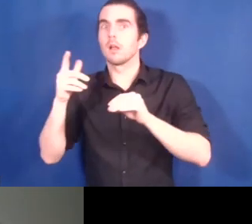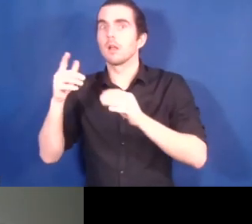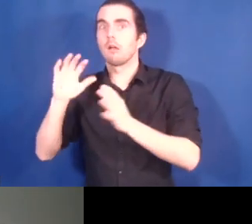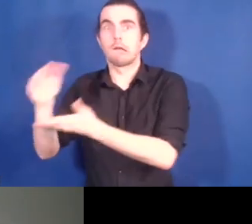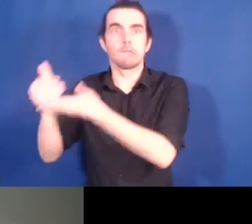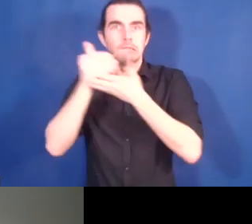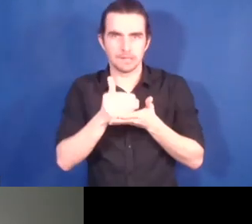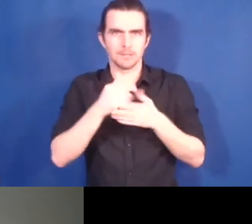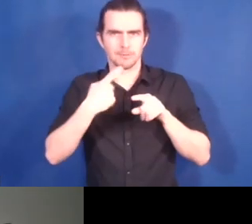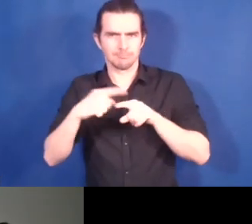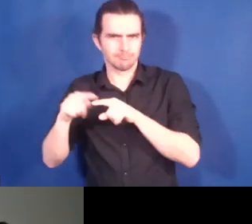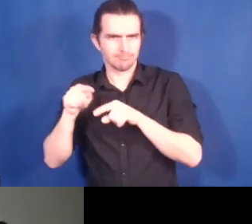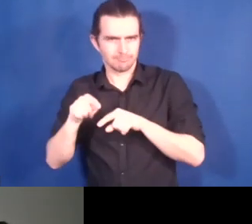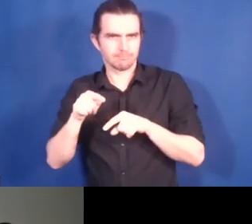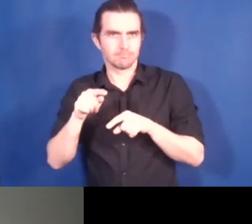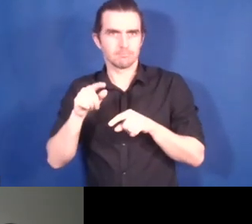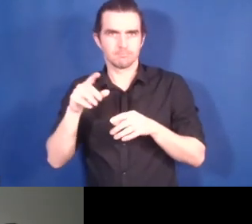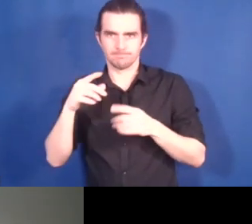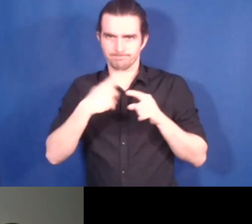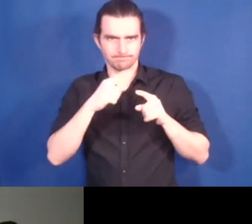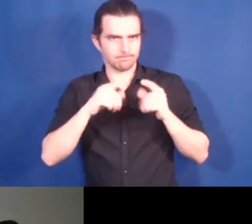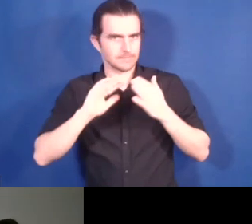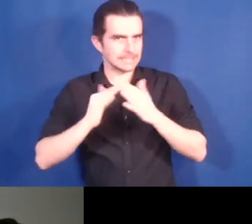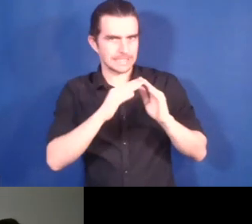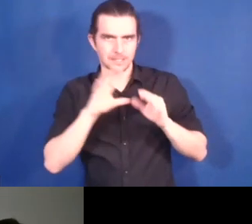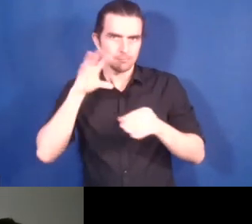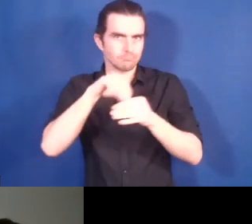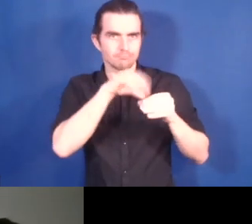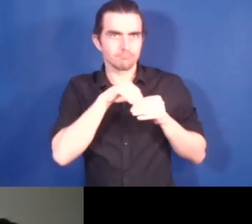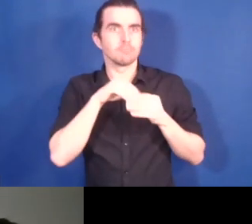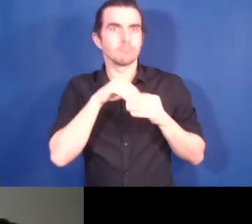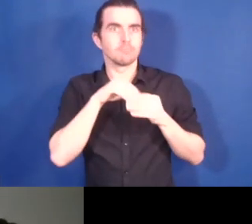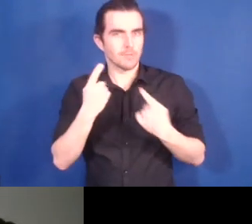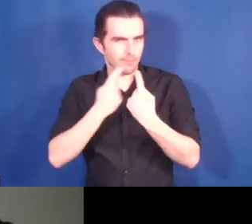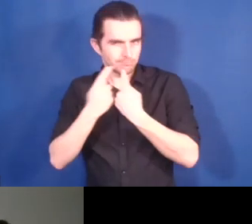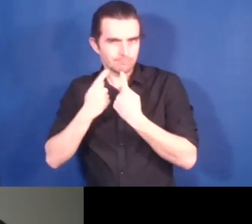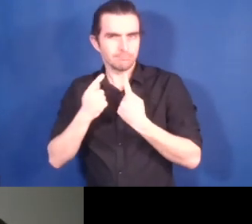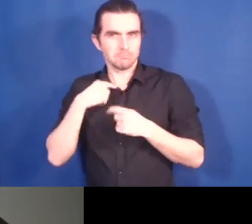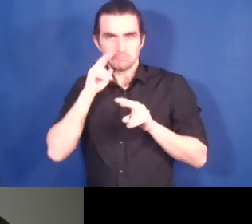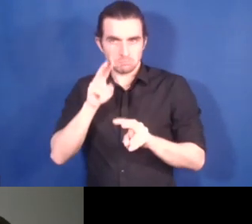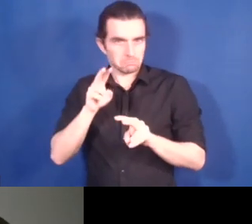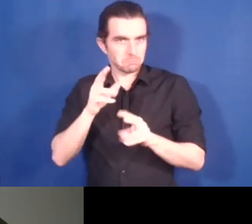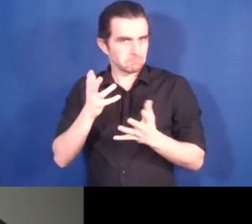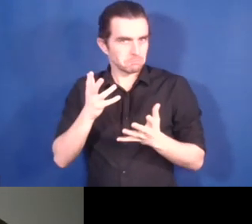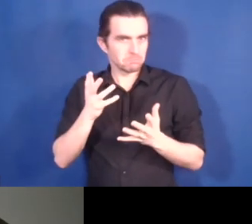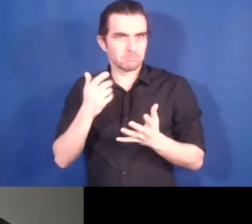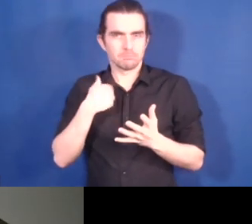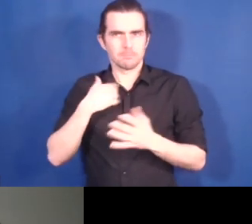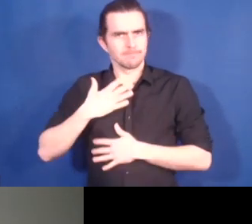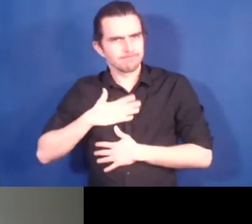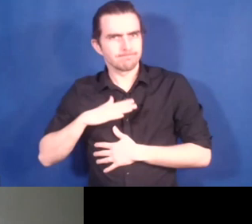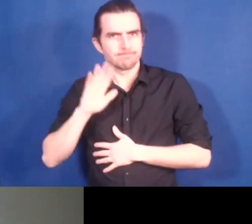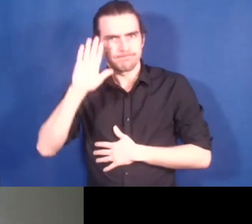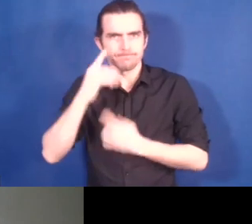about 61% of all refugees and 80% of internally displaced people actually live in urban areas